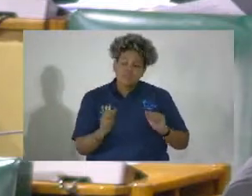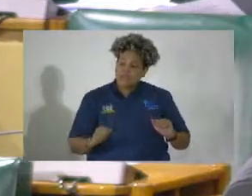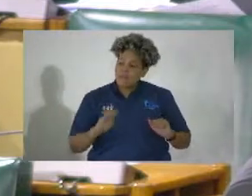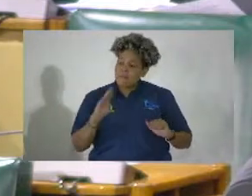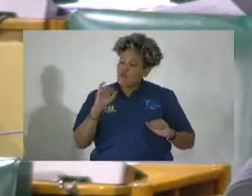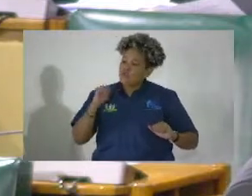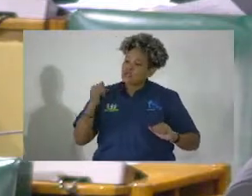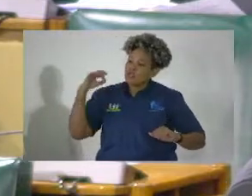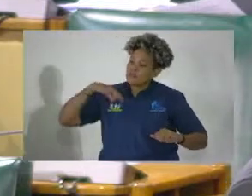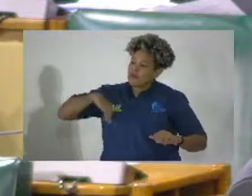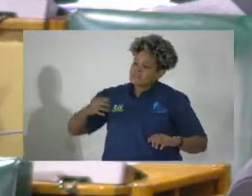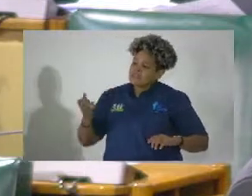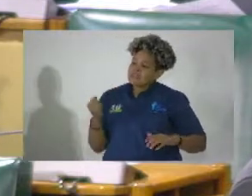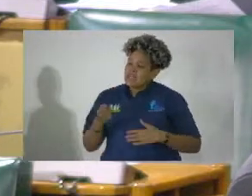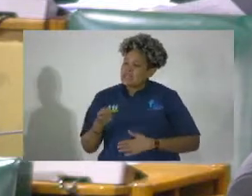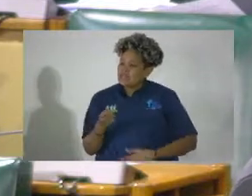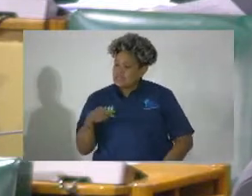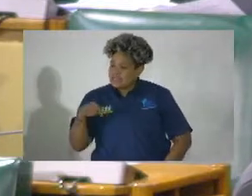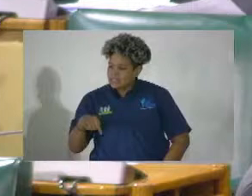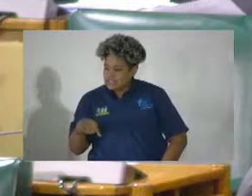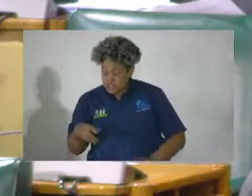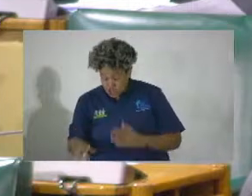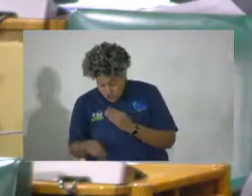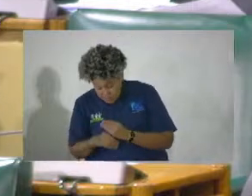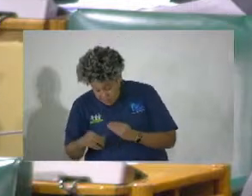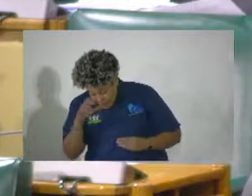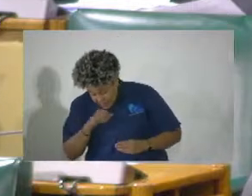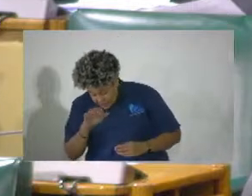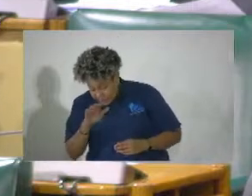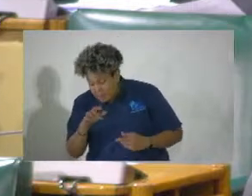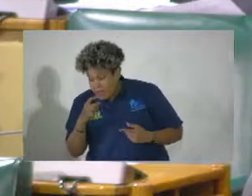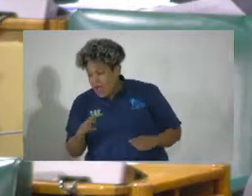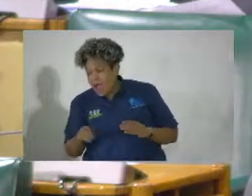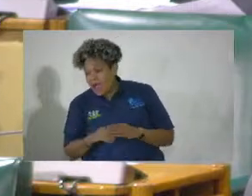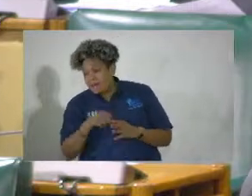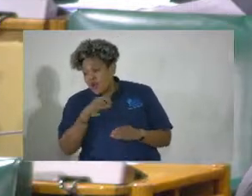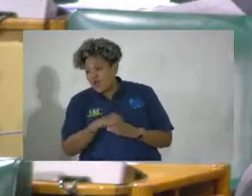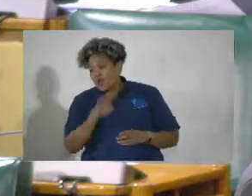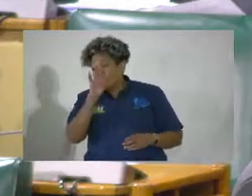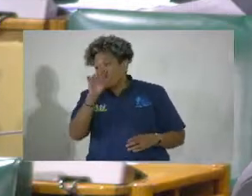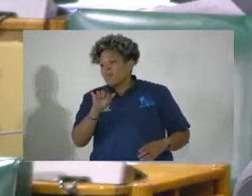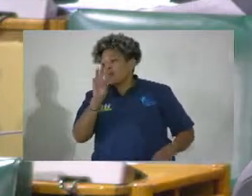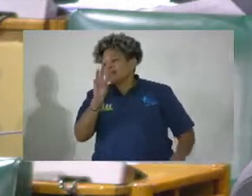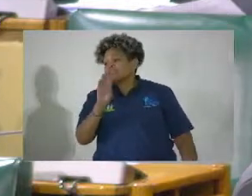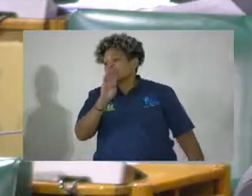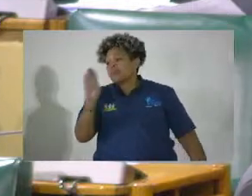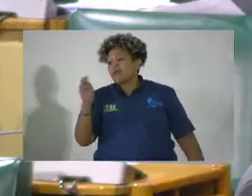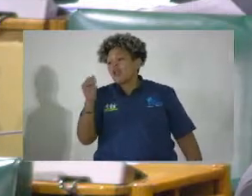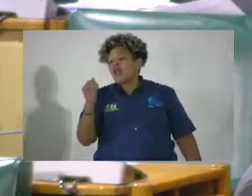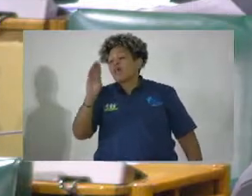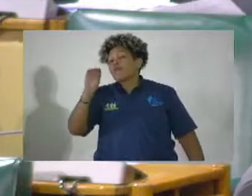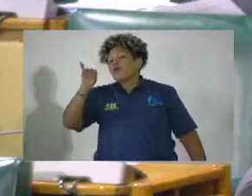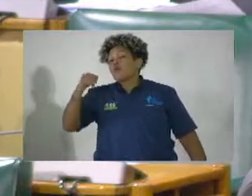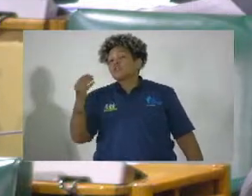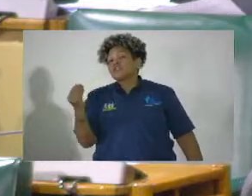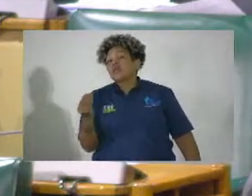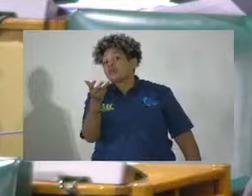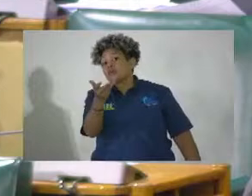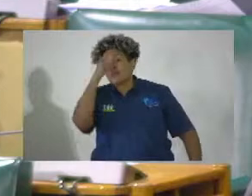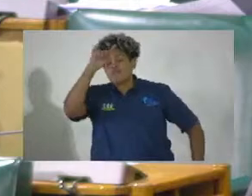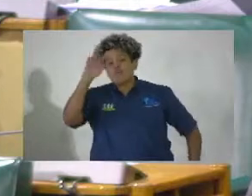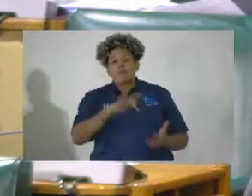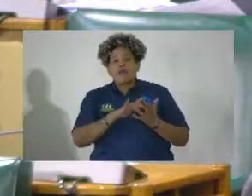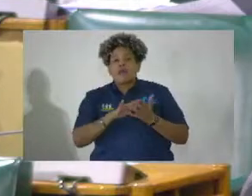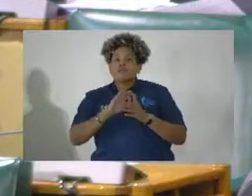BOJ profits, this supplementary estimates include $4.6 billion in dividends from the